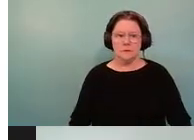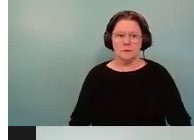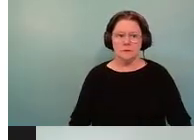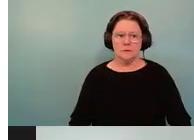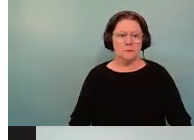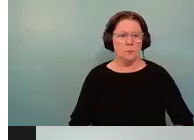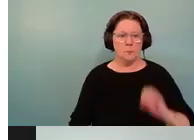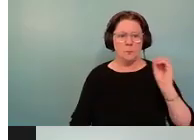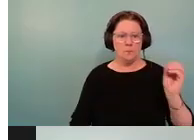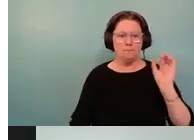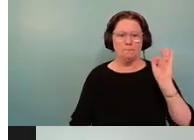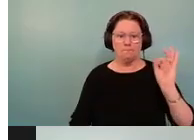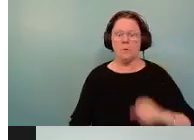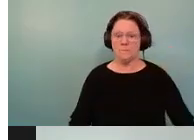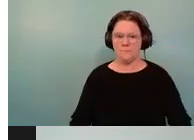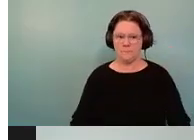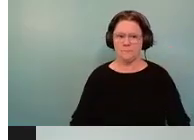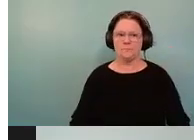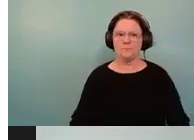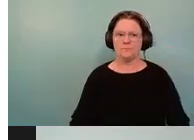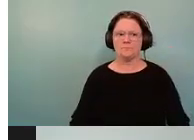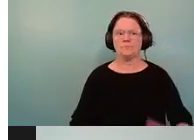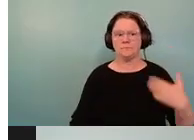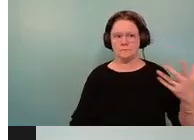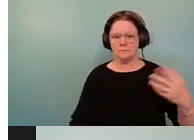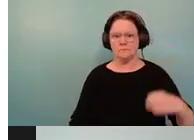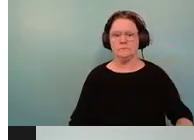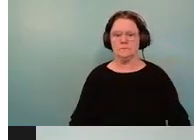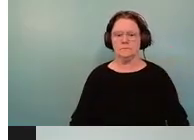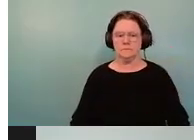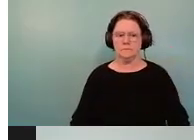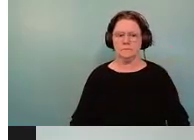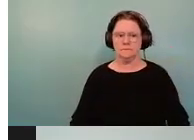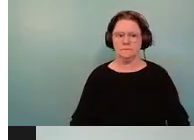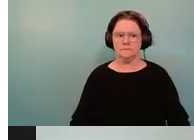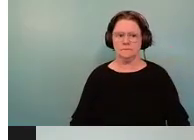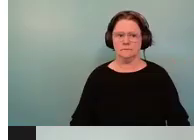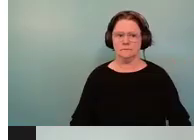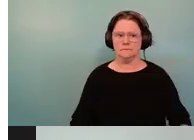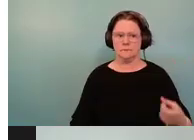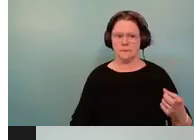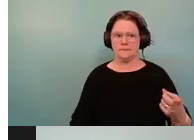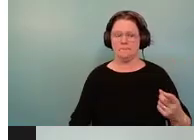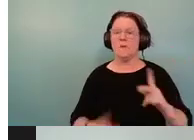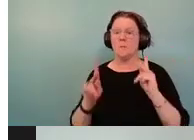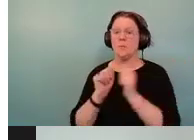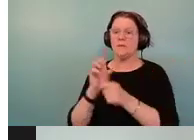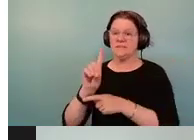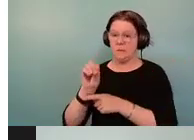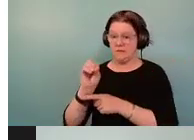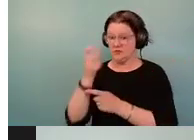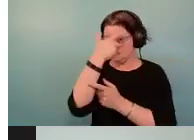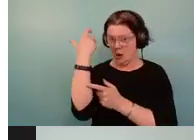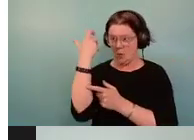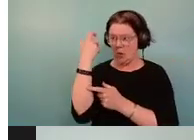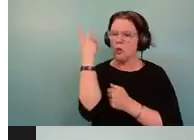So far, no. Okay, thanks. So, what does trauma in people with disabilities, what does it look